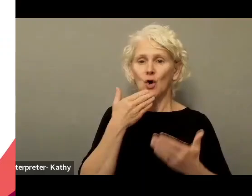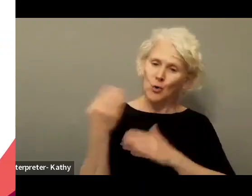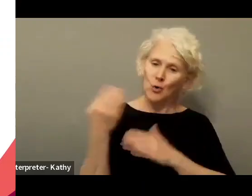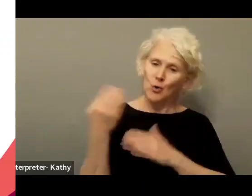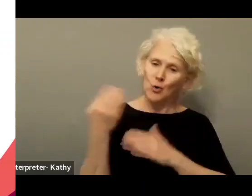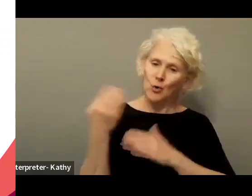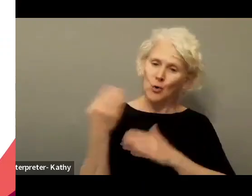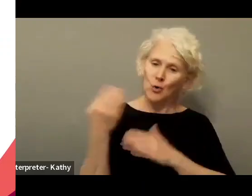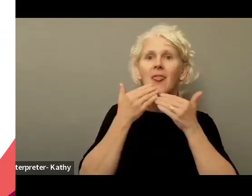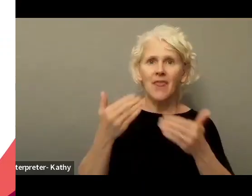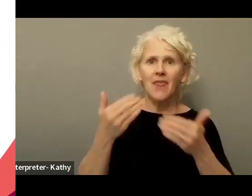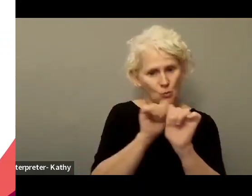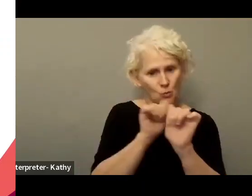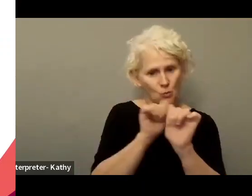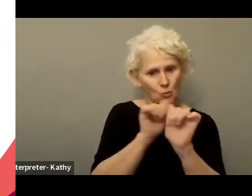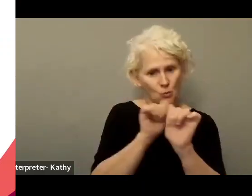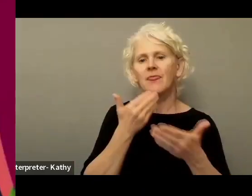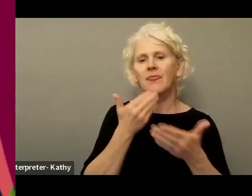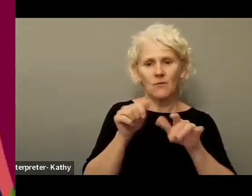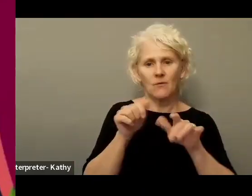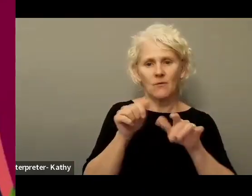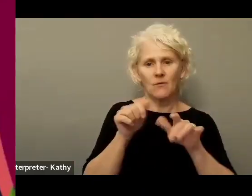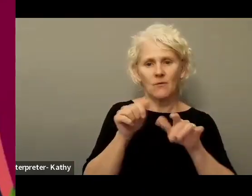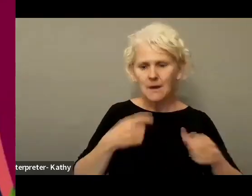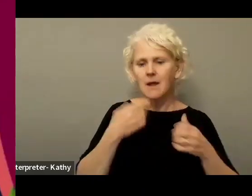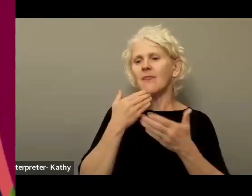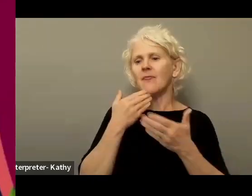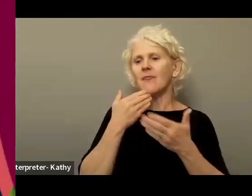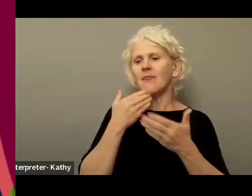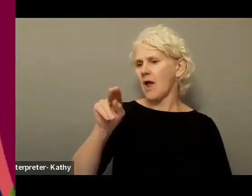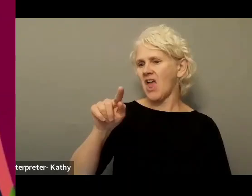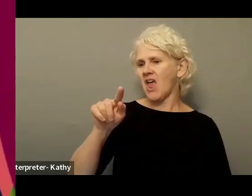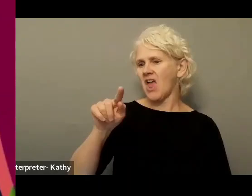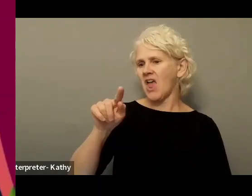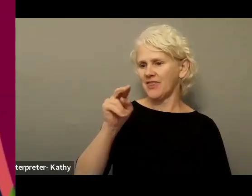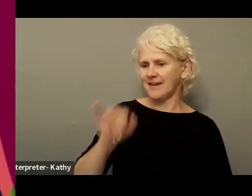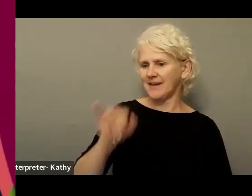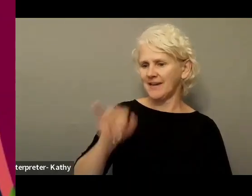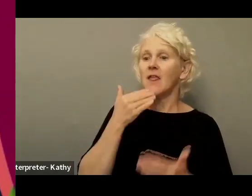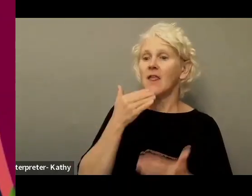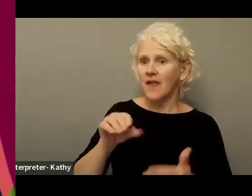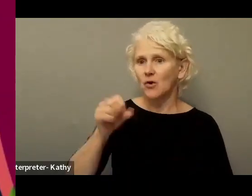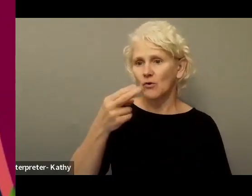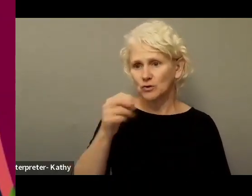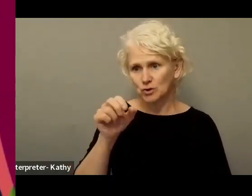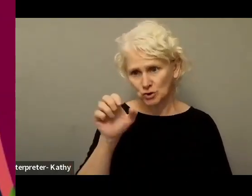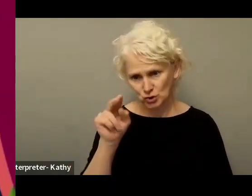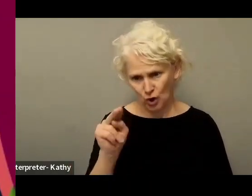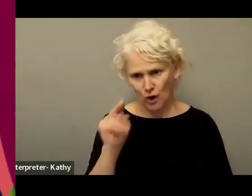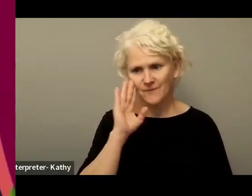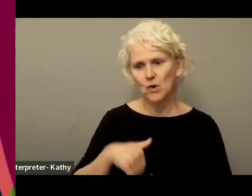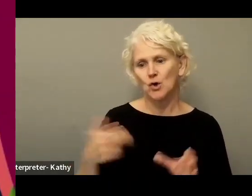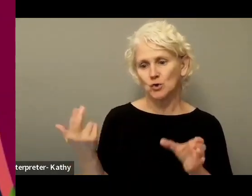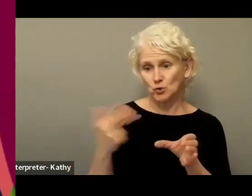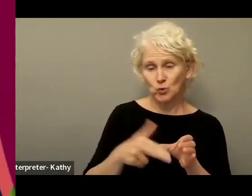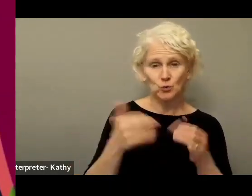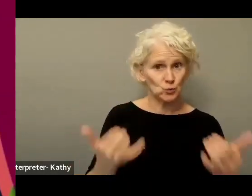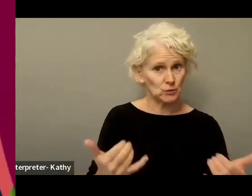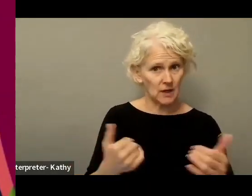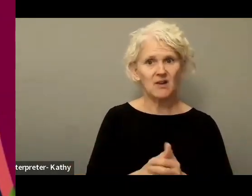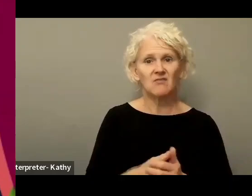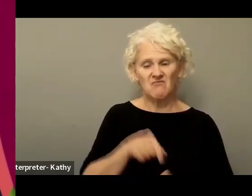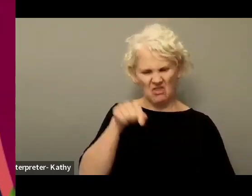and thank you so much to our panelists and to Anthony and to Sean for joining us today and being part of putting this on. And